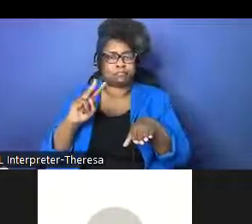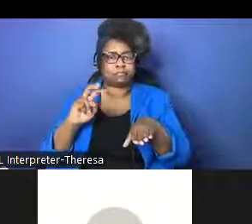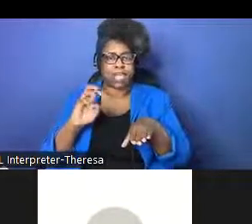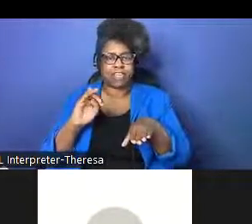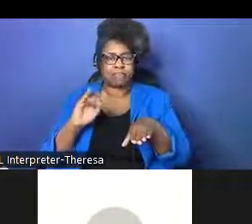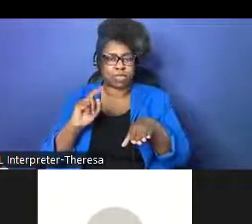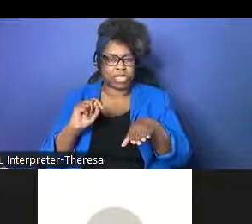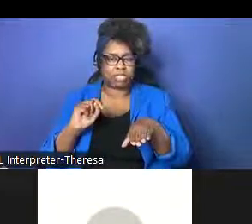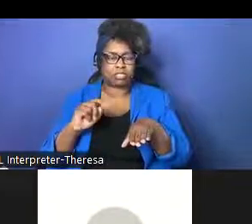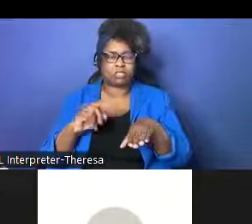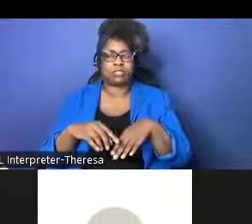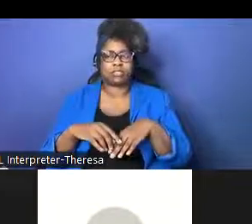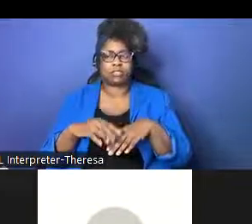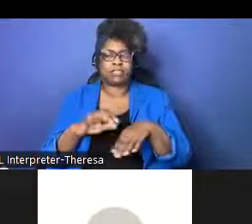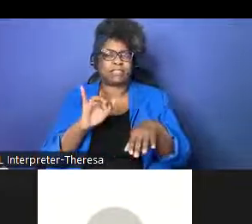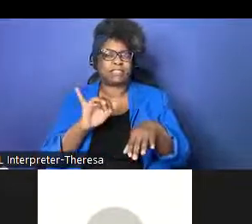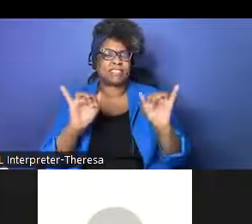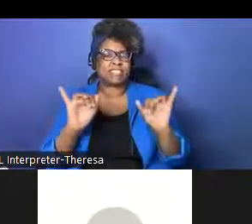well for some of the bigger